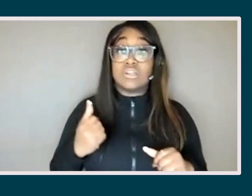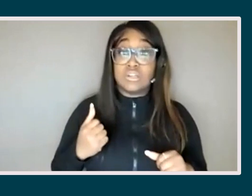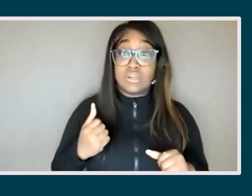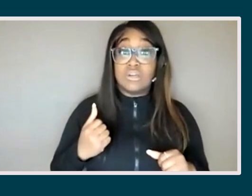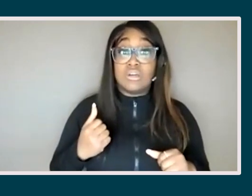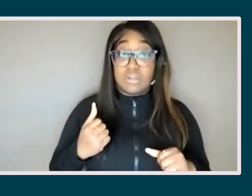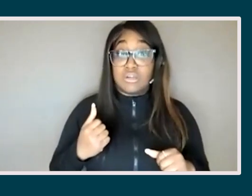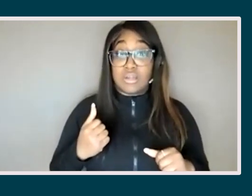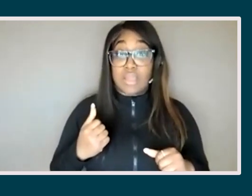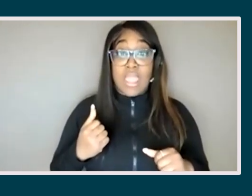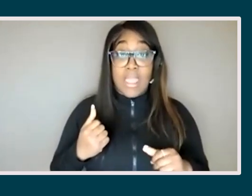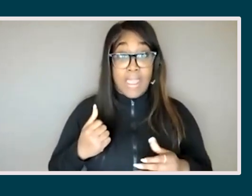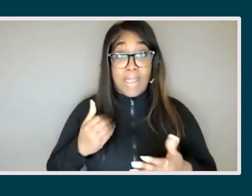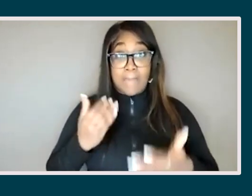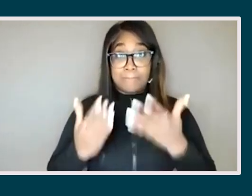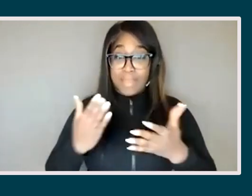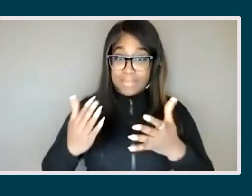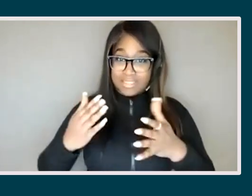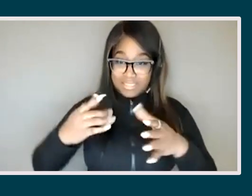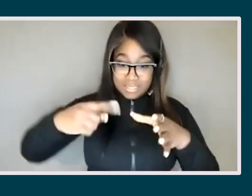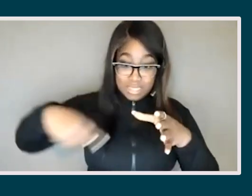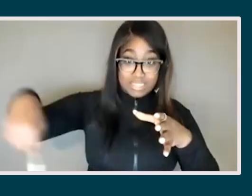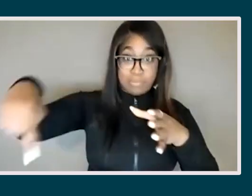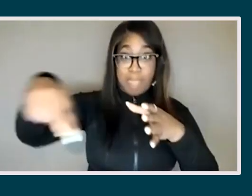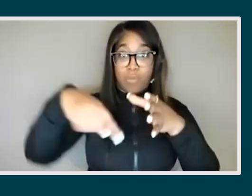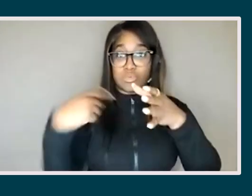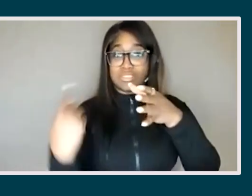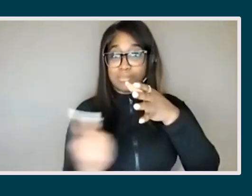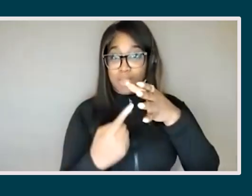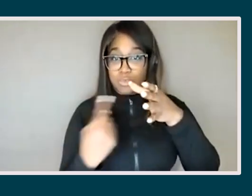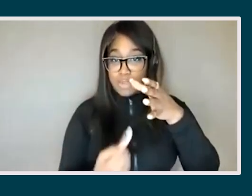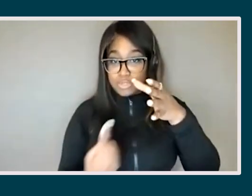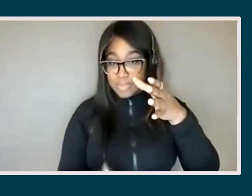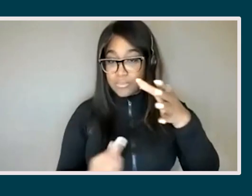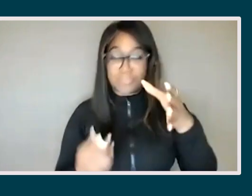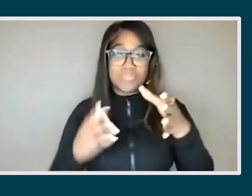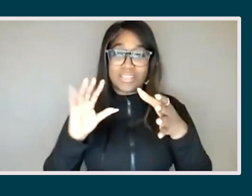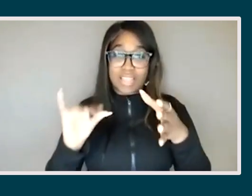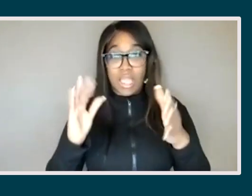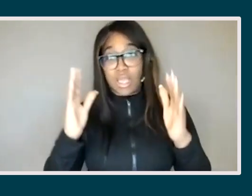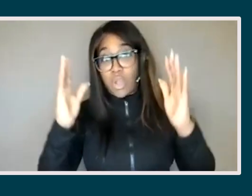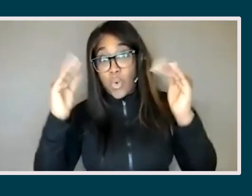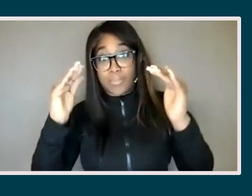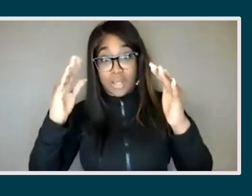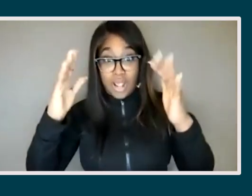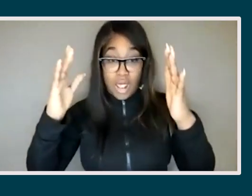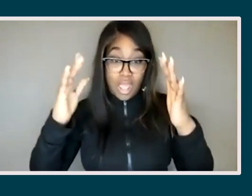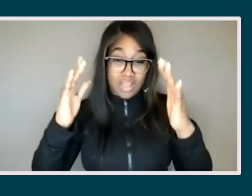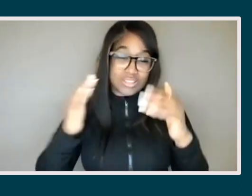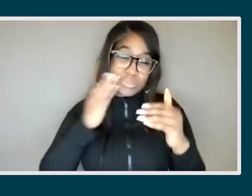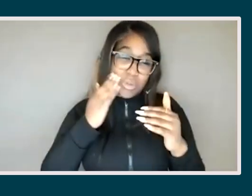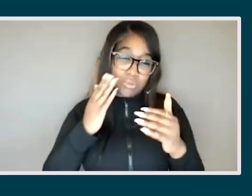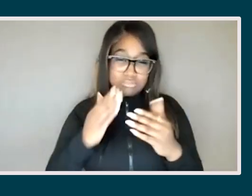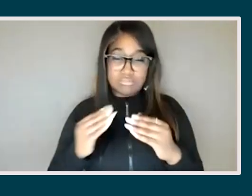it may be a spiral, but it's a spiral that I hope is heading the right direction. Again, at that conference I